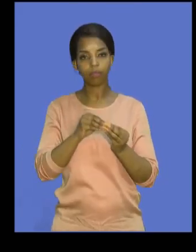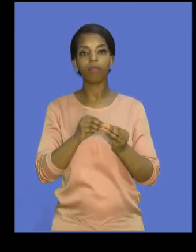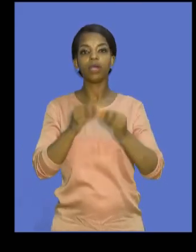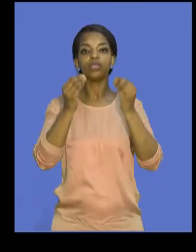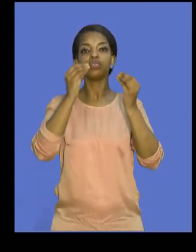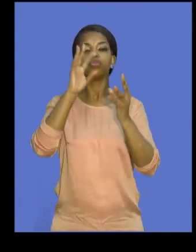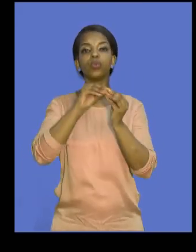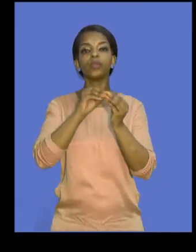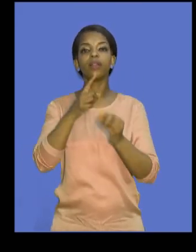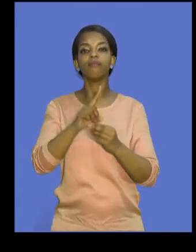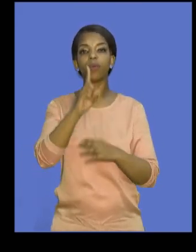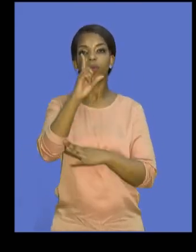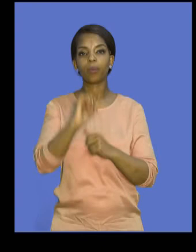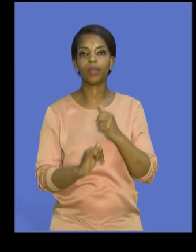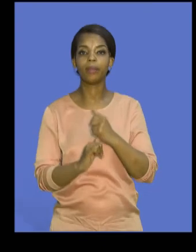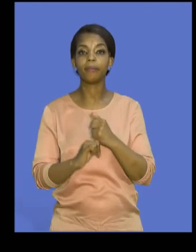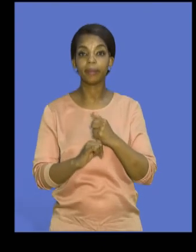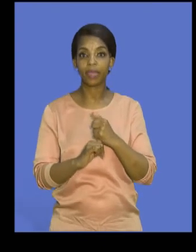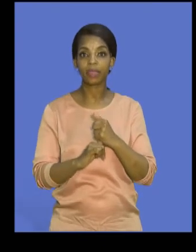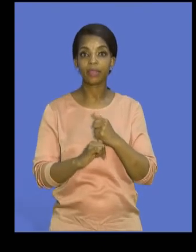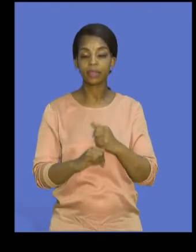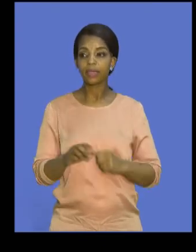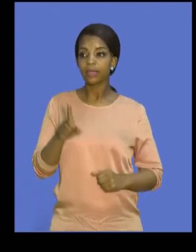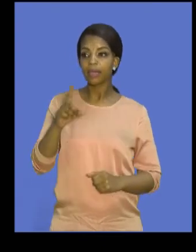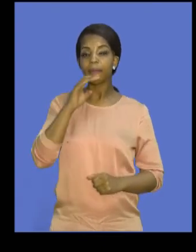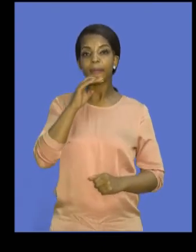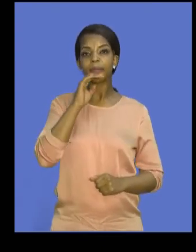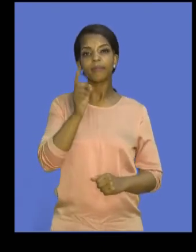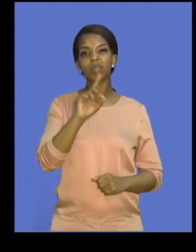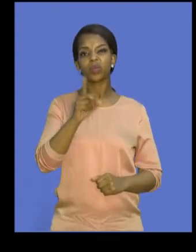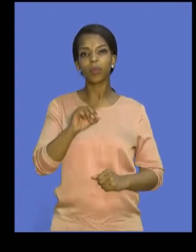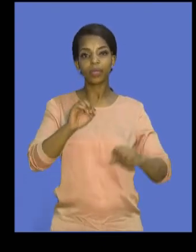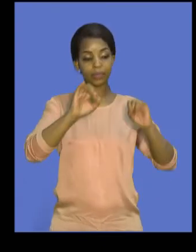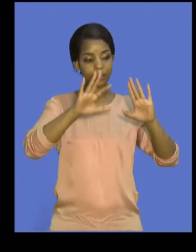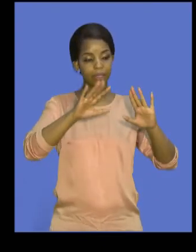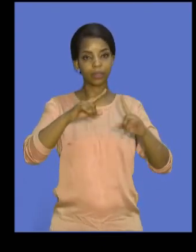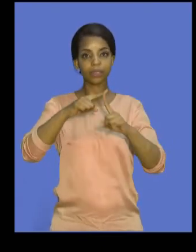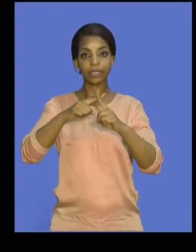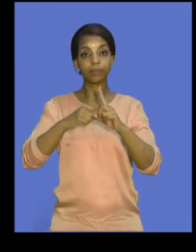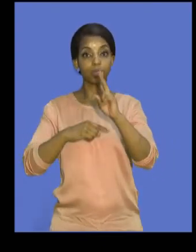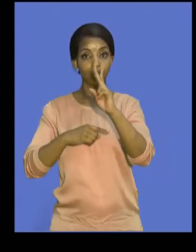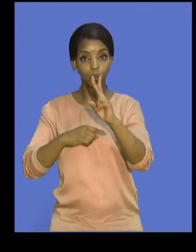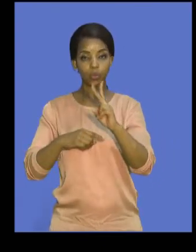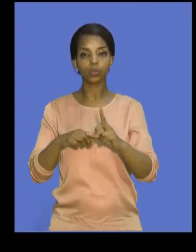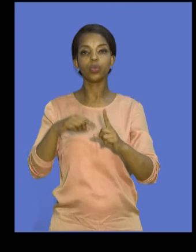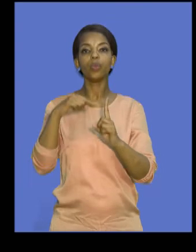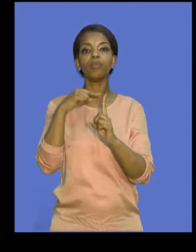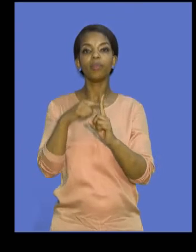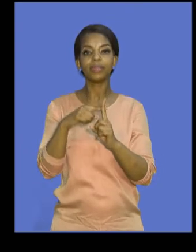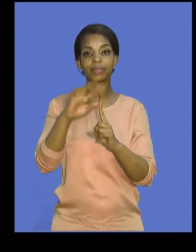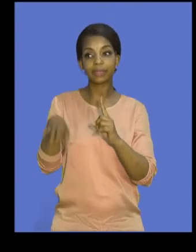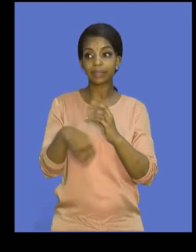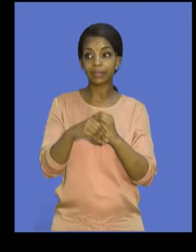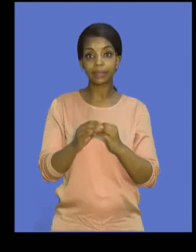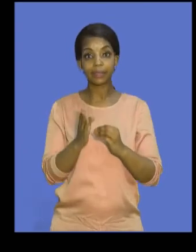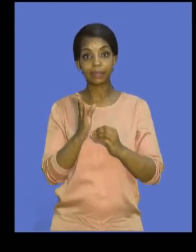then, okay, so this will be 10 times 2 plus that much, and